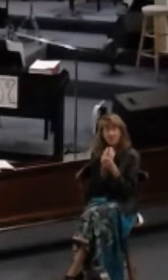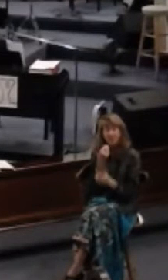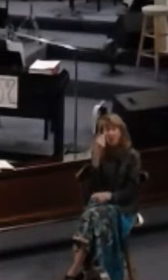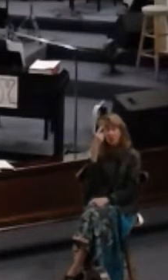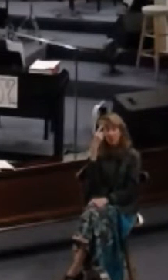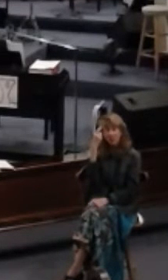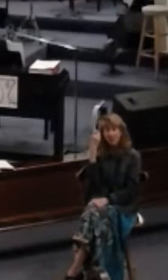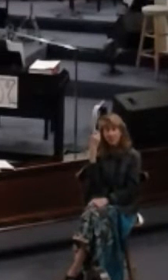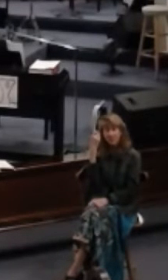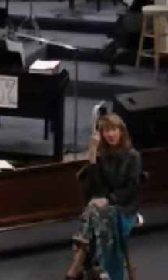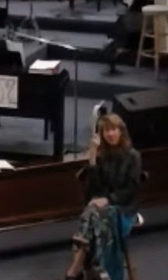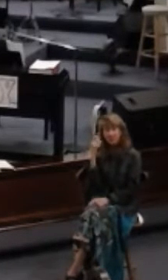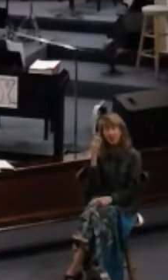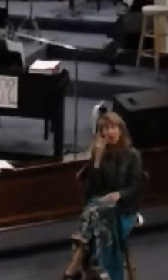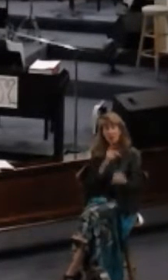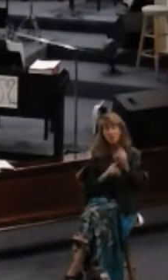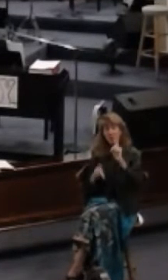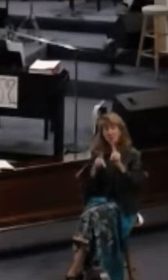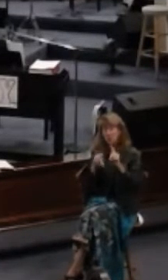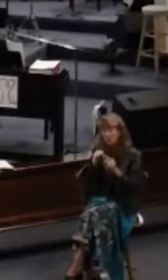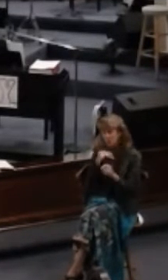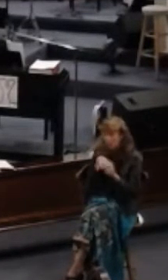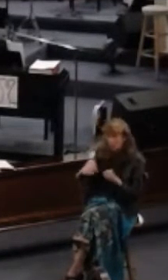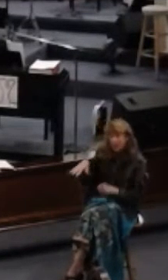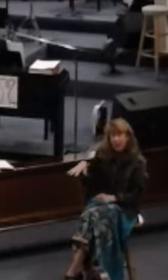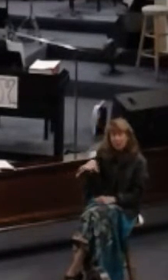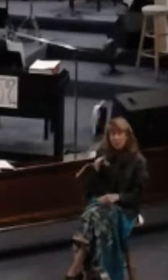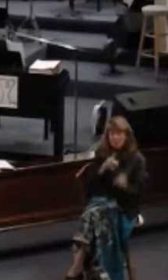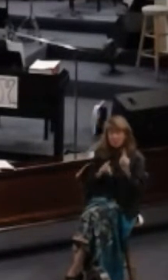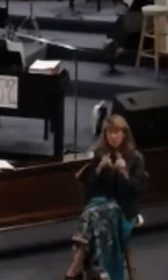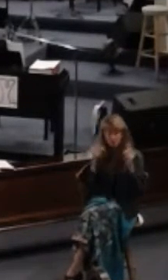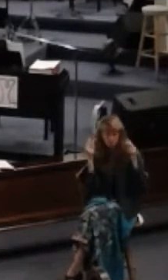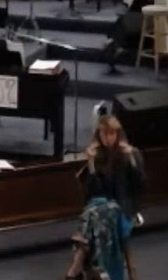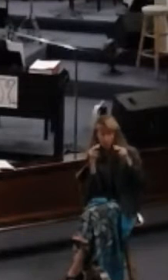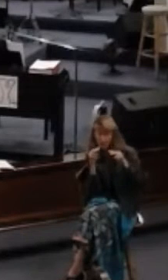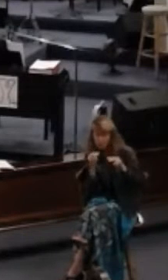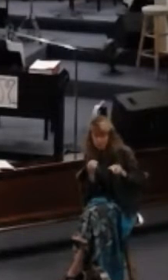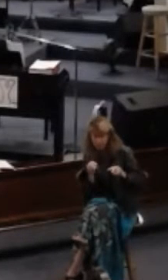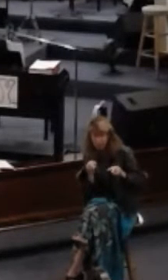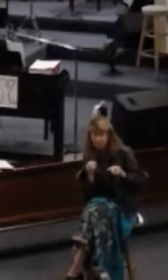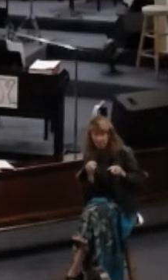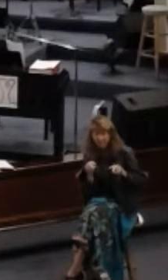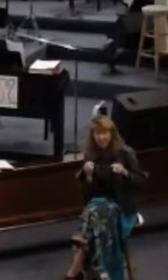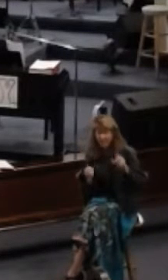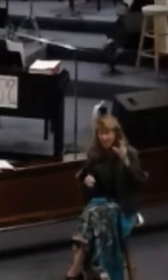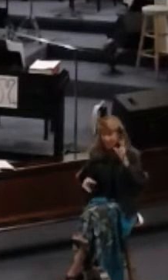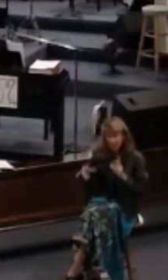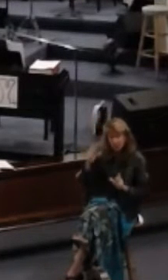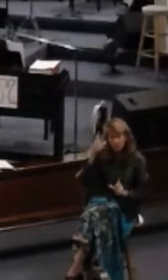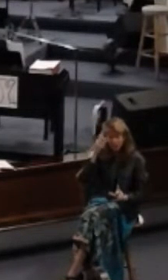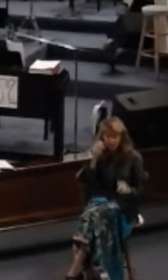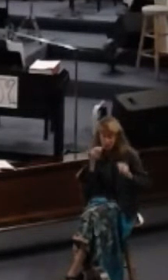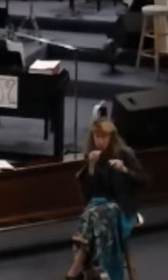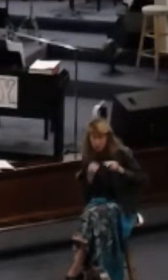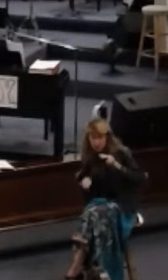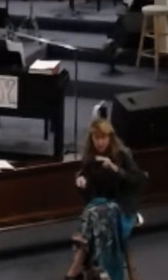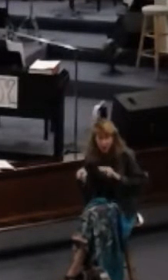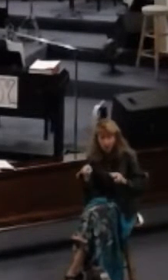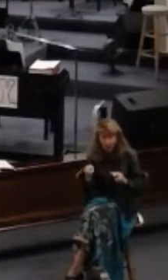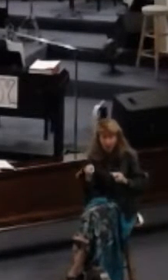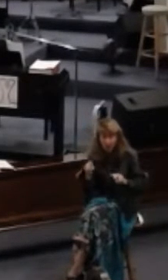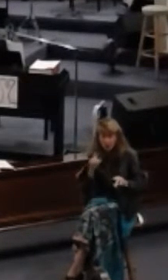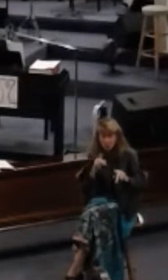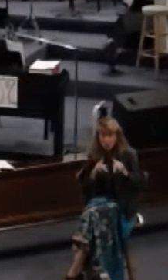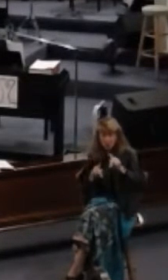Because folks around them, folks that were watching what they were doing, hearing what they were doing, began to pay attention.